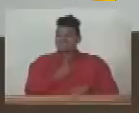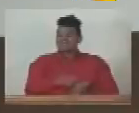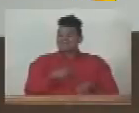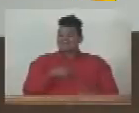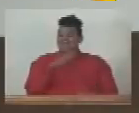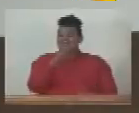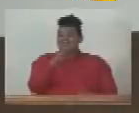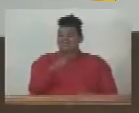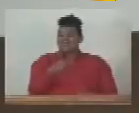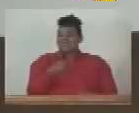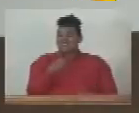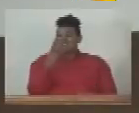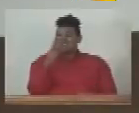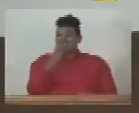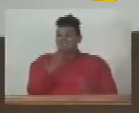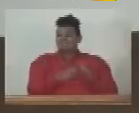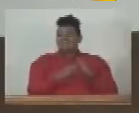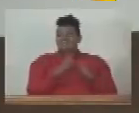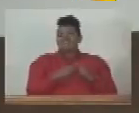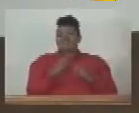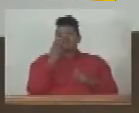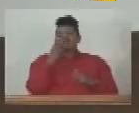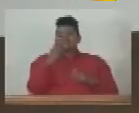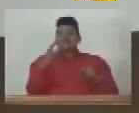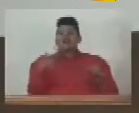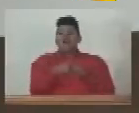him, I see a difficulty, a conflict. Yeah.